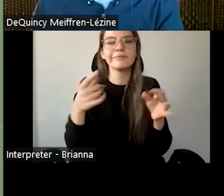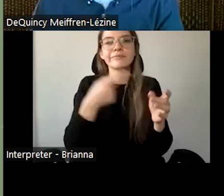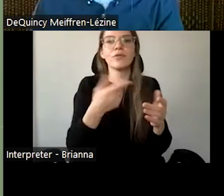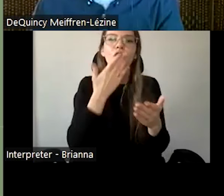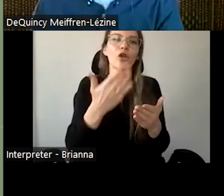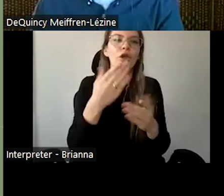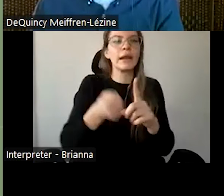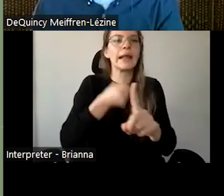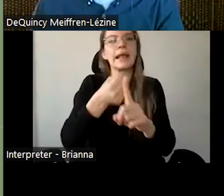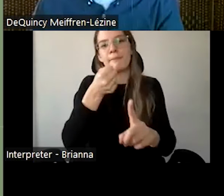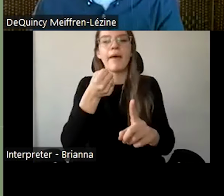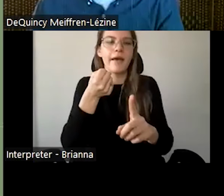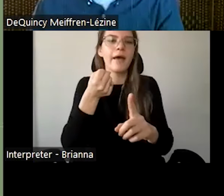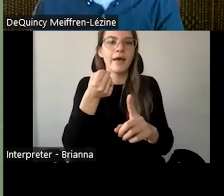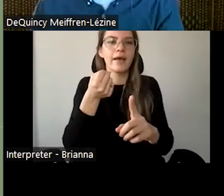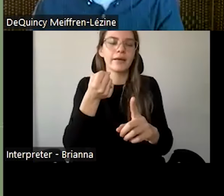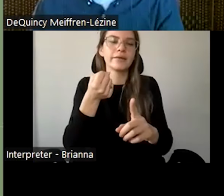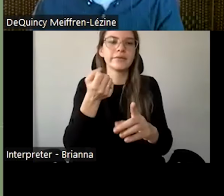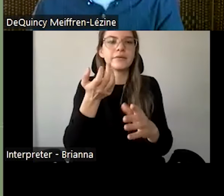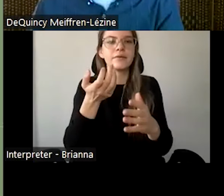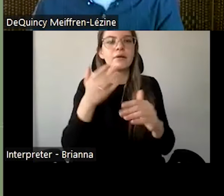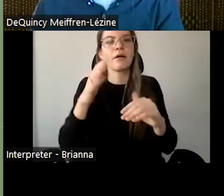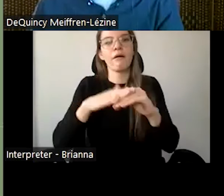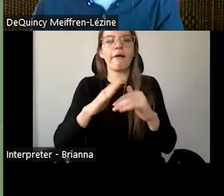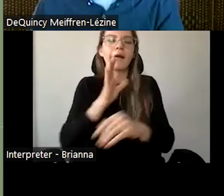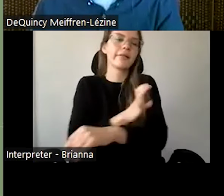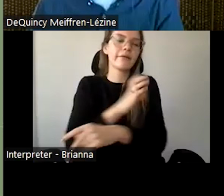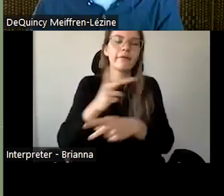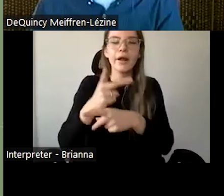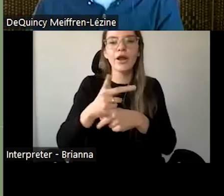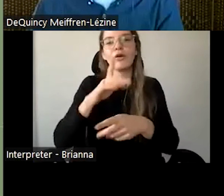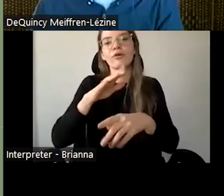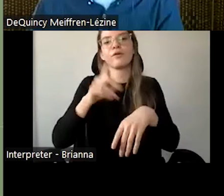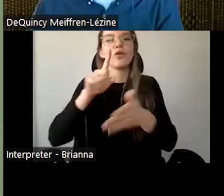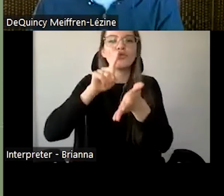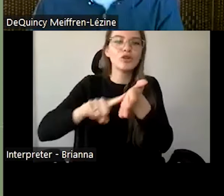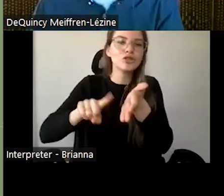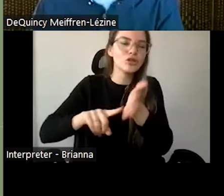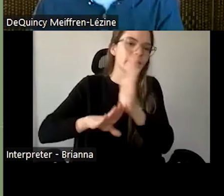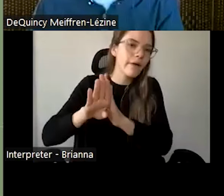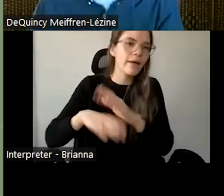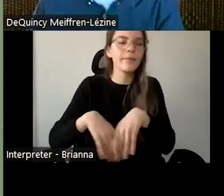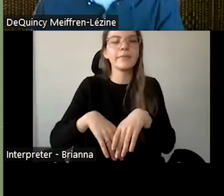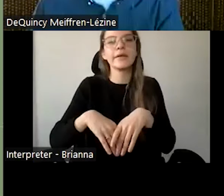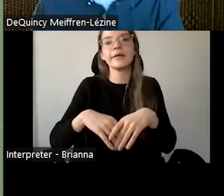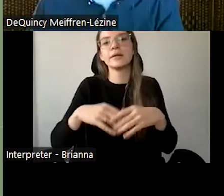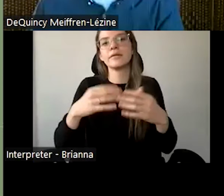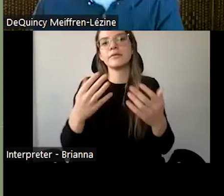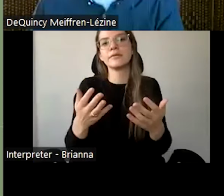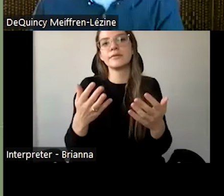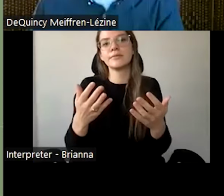impact on our clinical care, on our research development. If you're turning